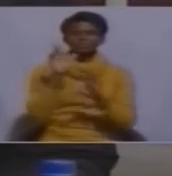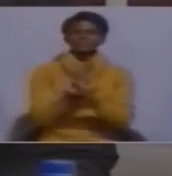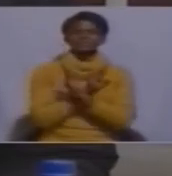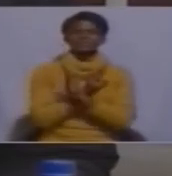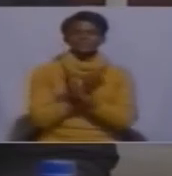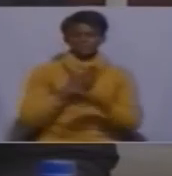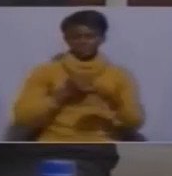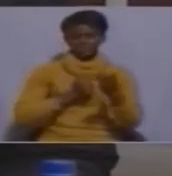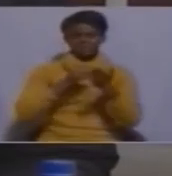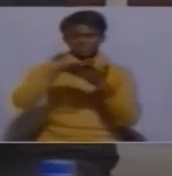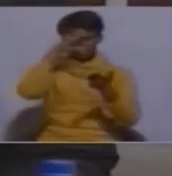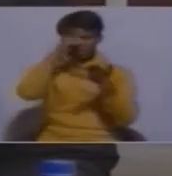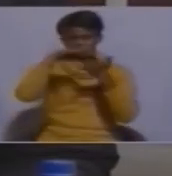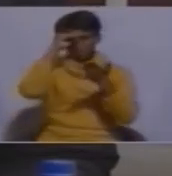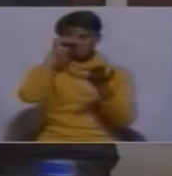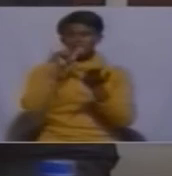I studied law.